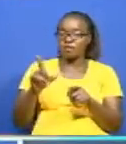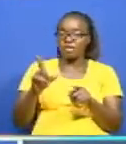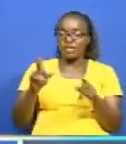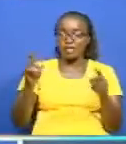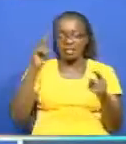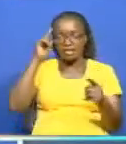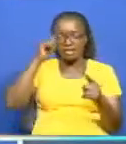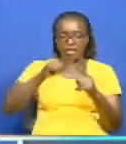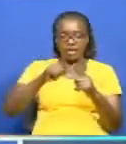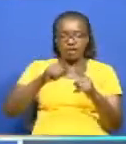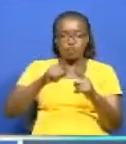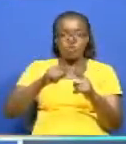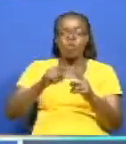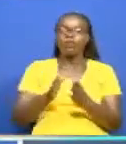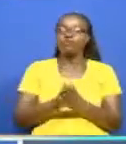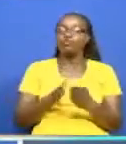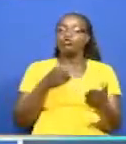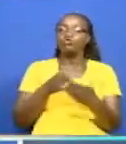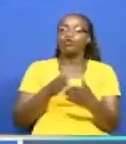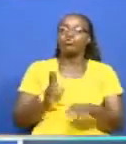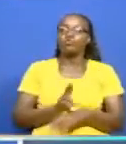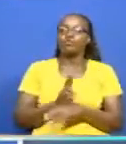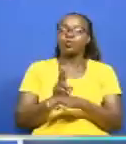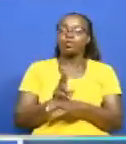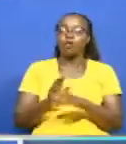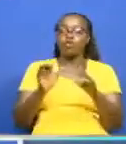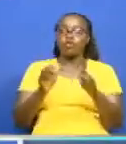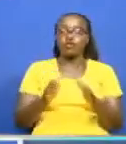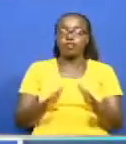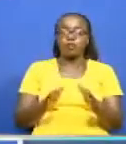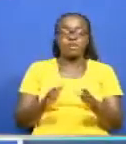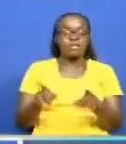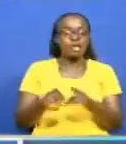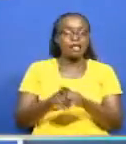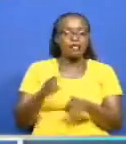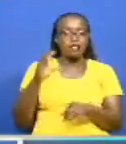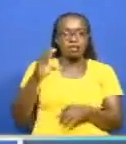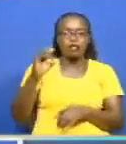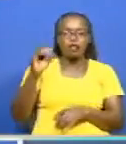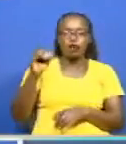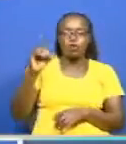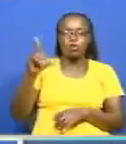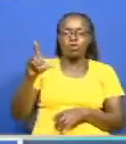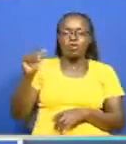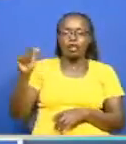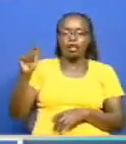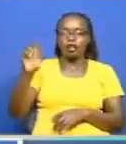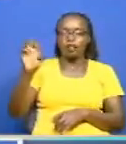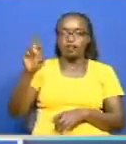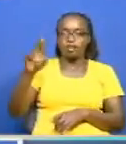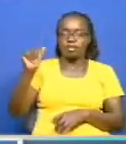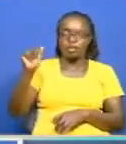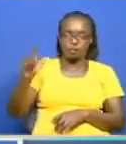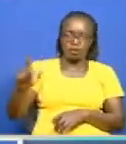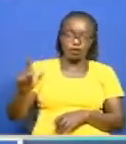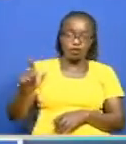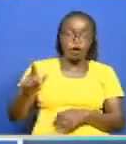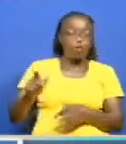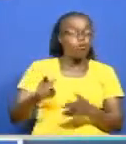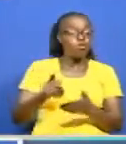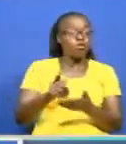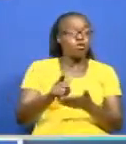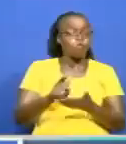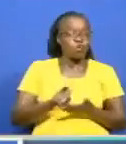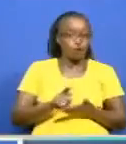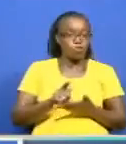or cooperative assets as collateral for credit borrowing. CS Peter Munya, while launching the Coffee Bill